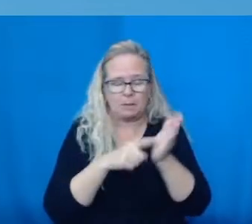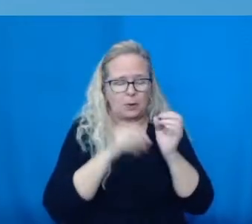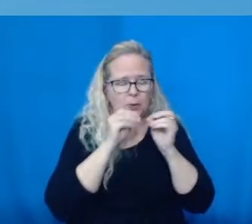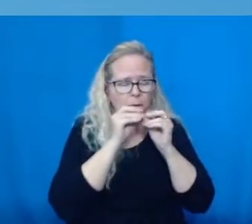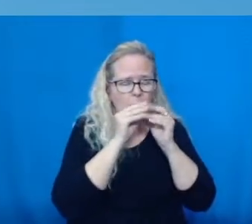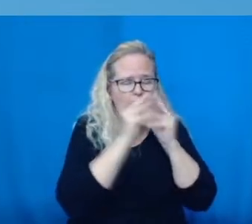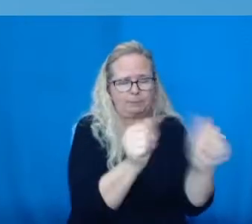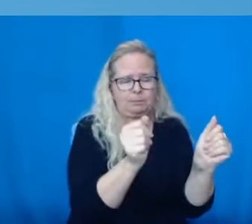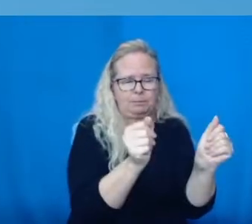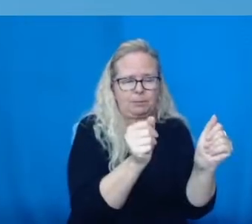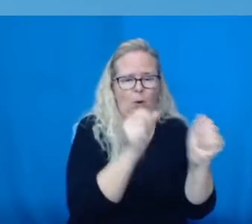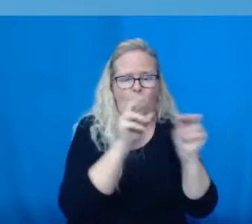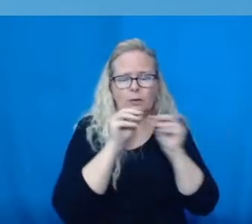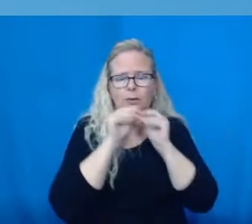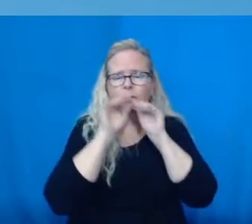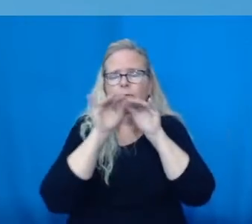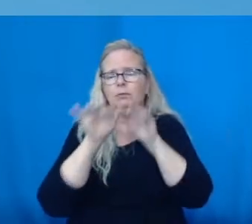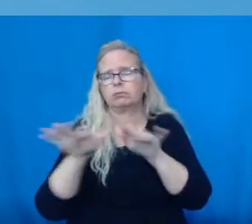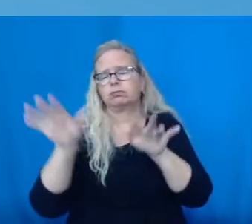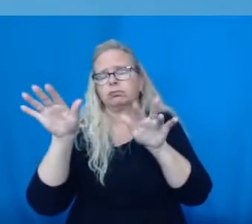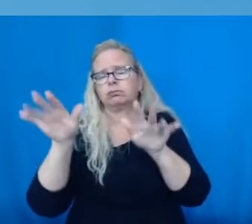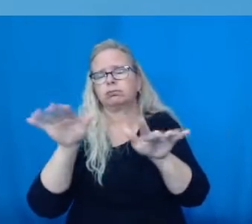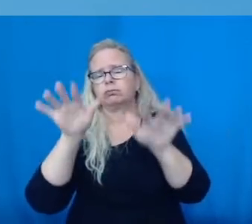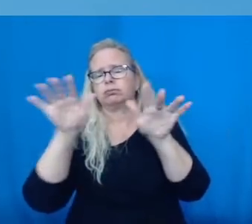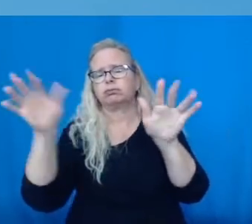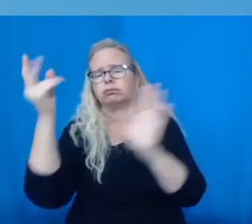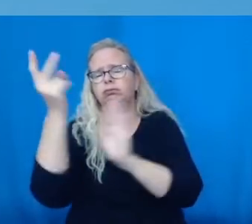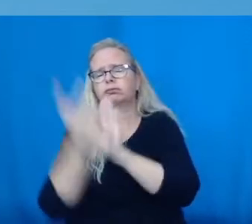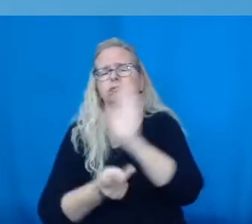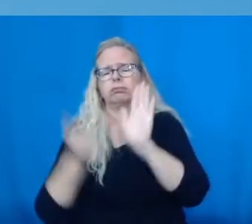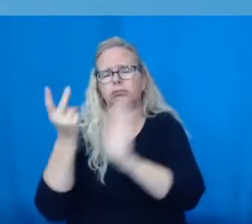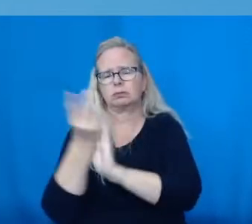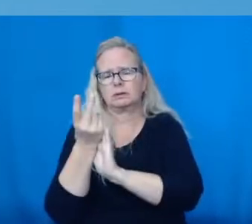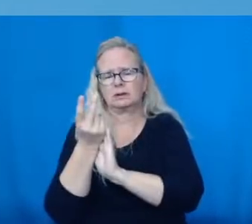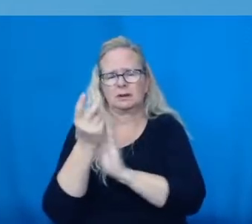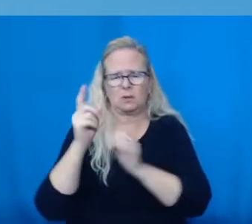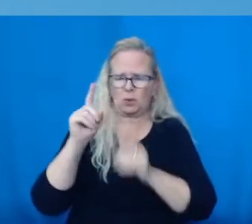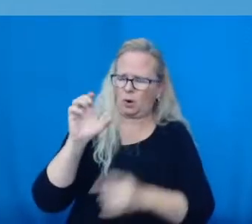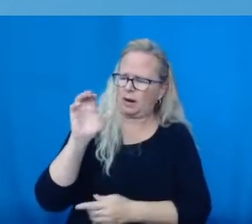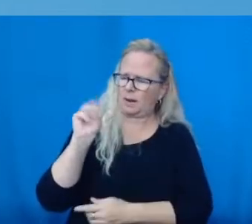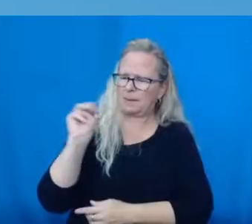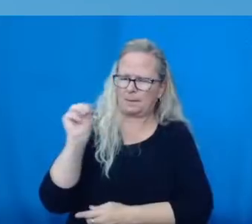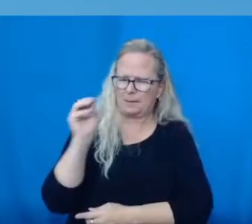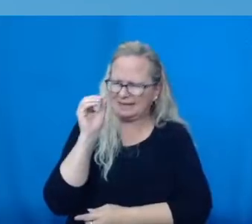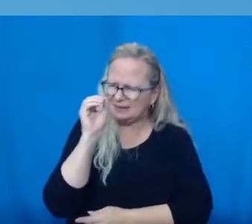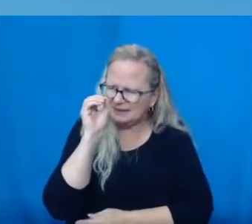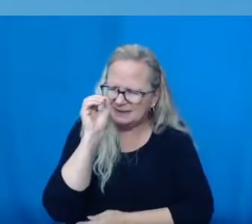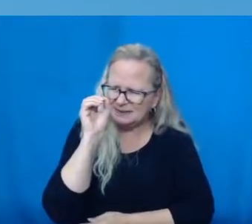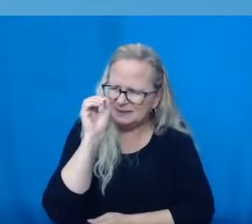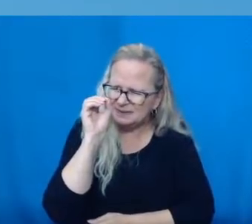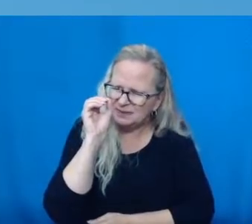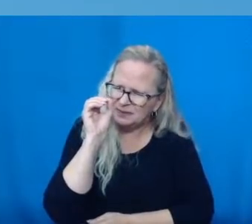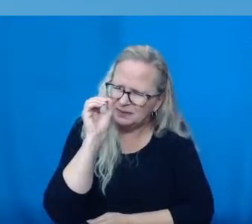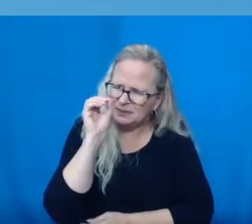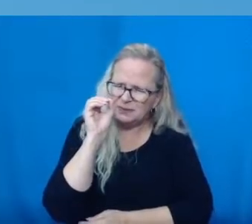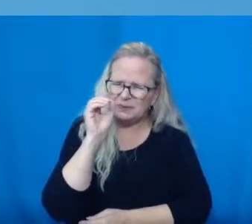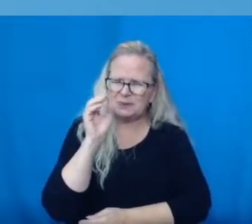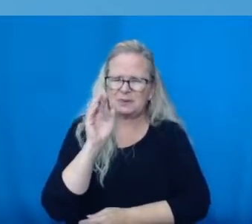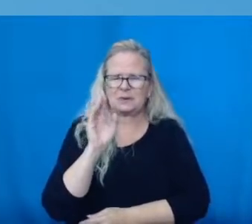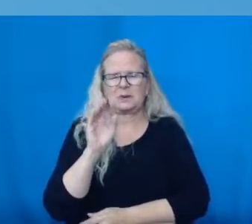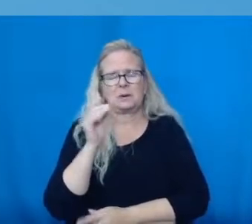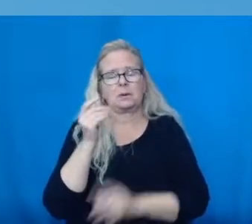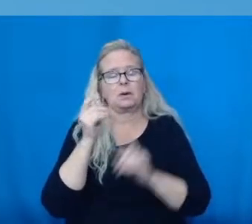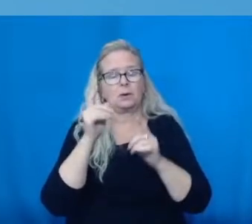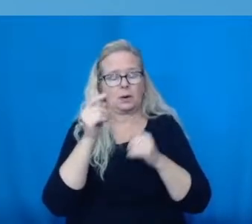a reasonable approximation where the ballistic behavior that we tend to attribute to large droplets starts to transition into this more